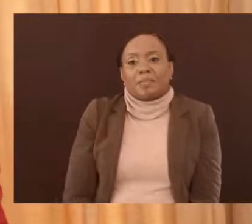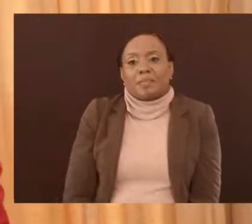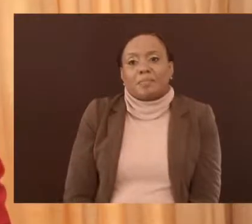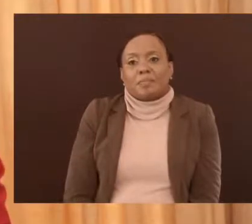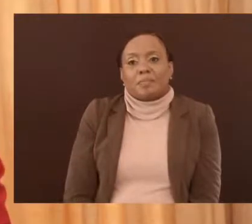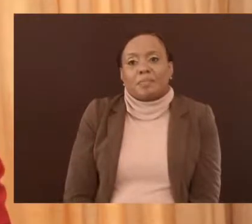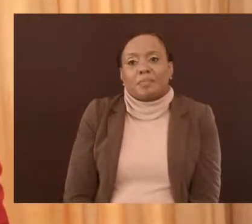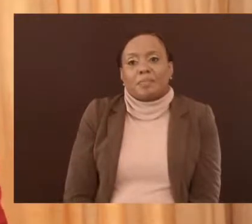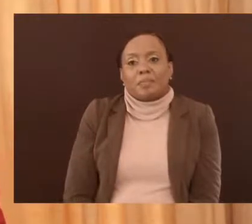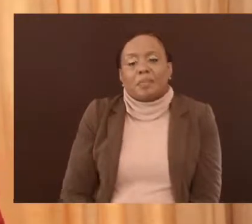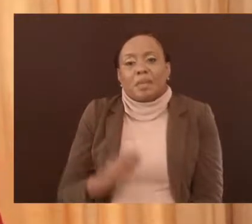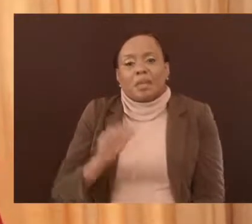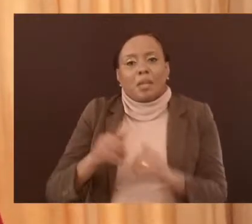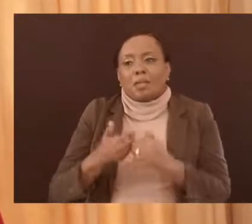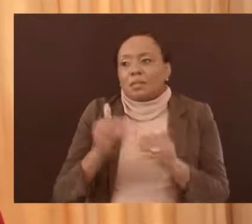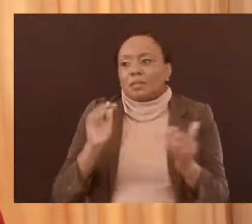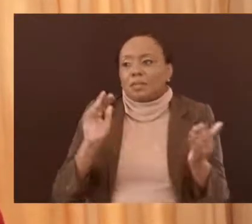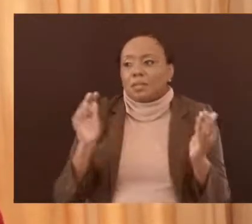And how does that compare?